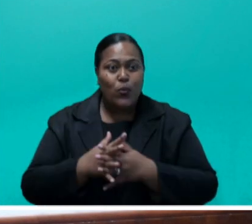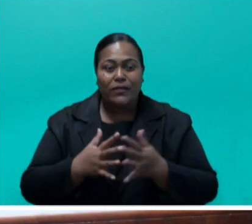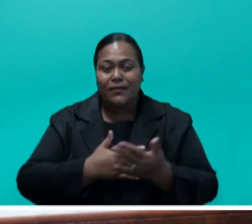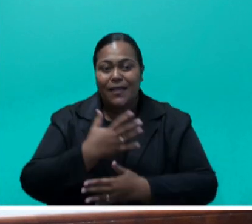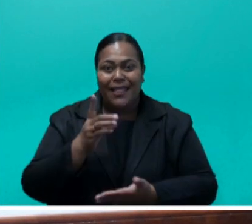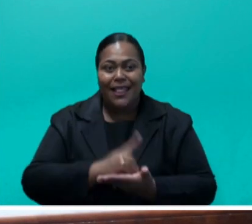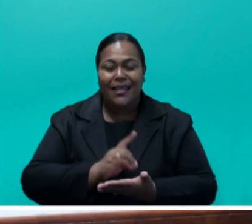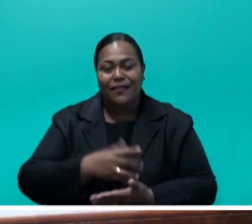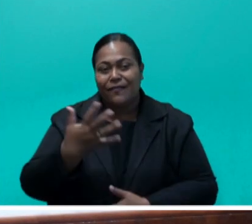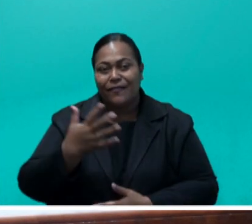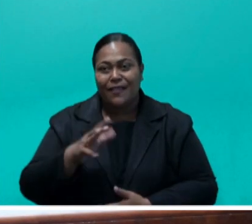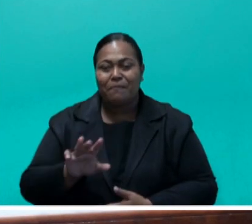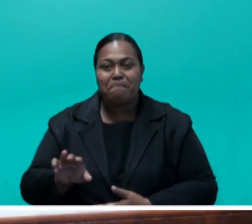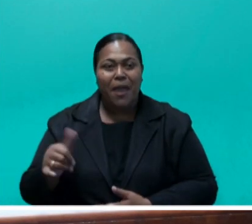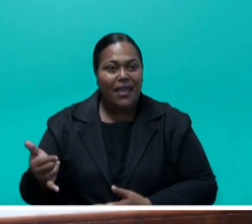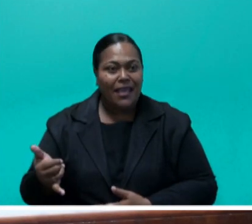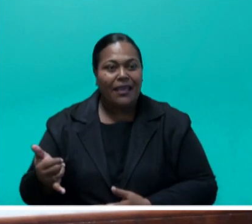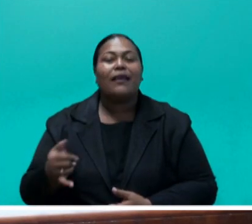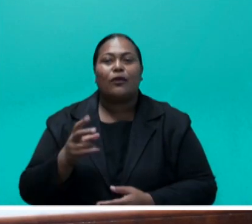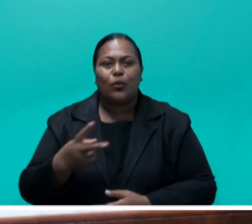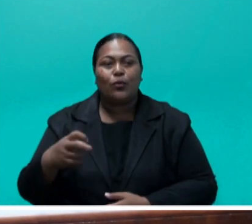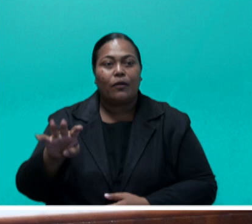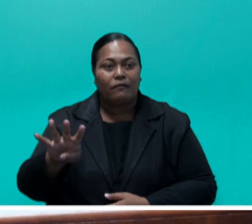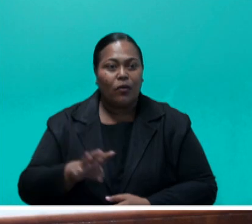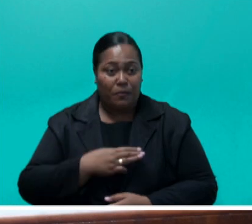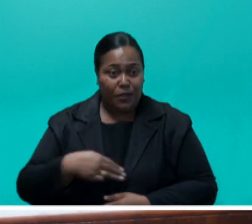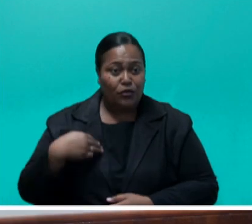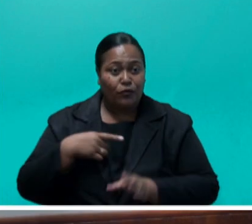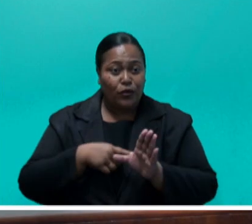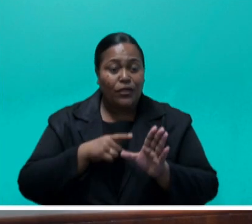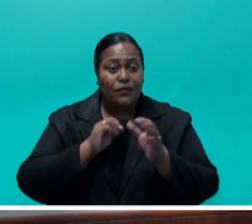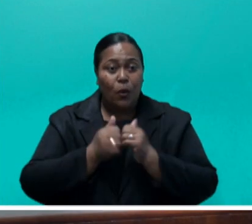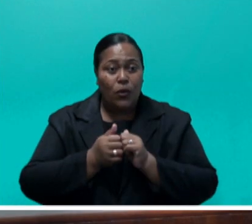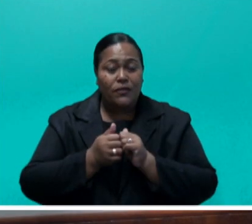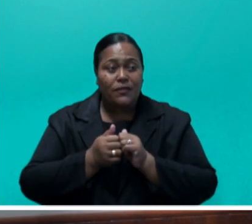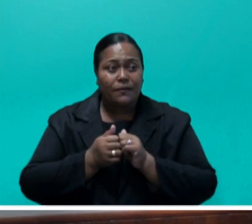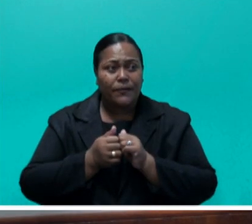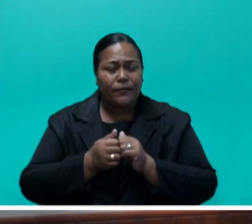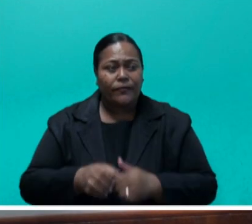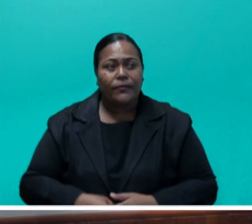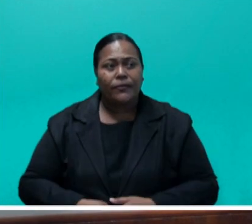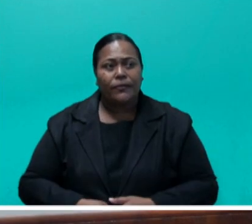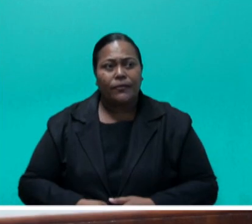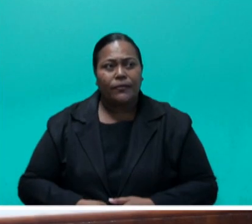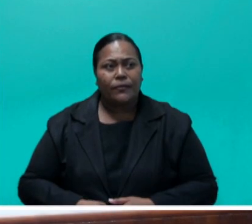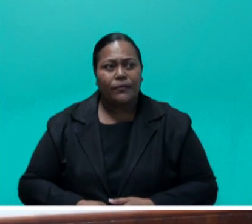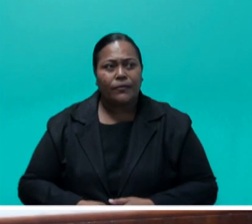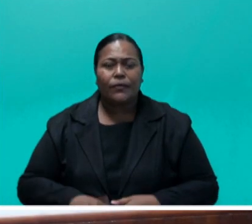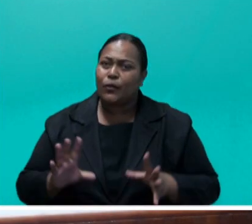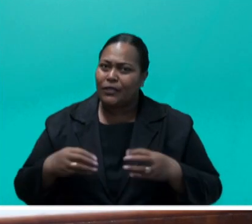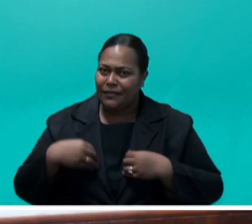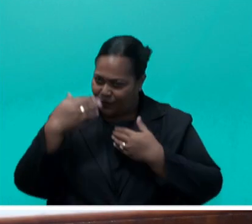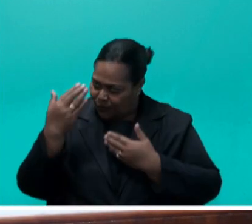15th May 2024, the Ministry of Youth and Sports had the distinct honour of